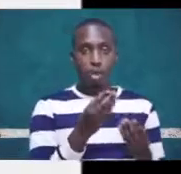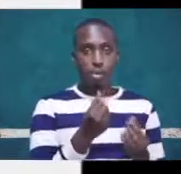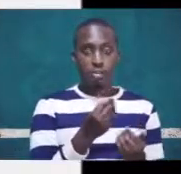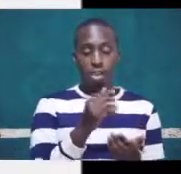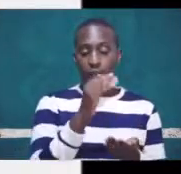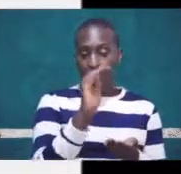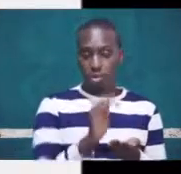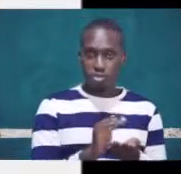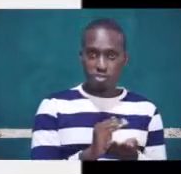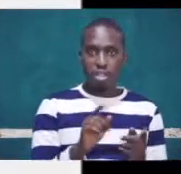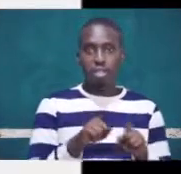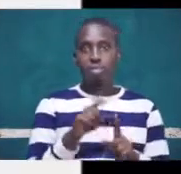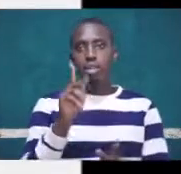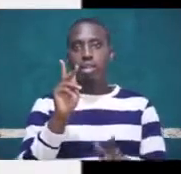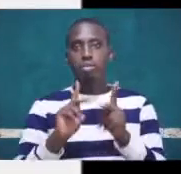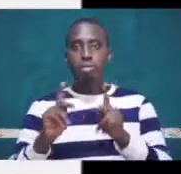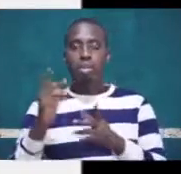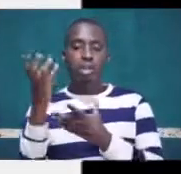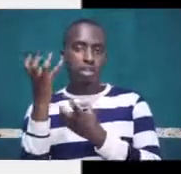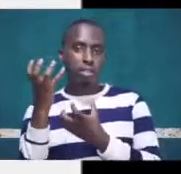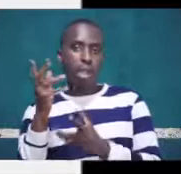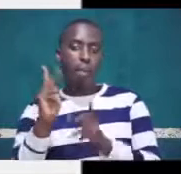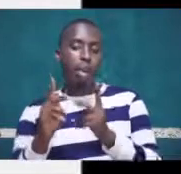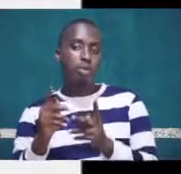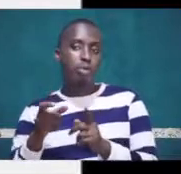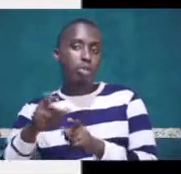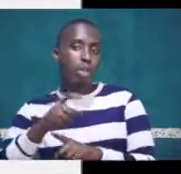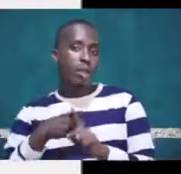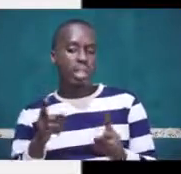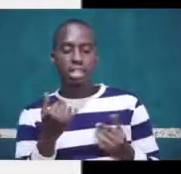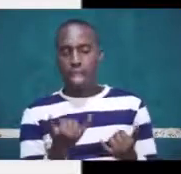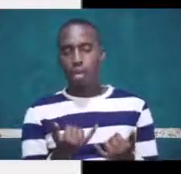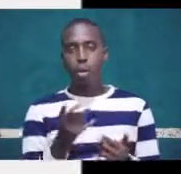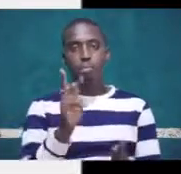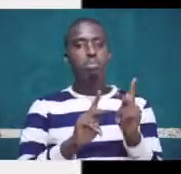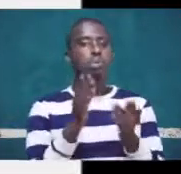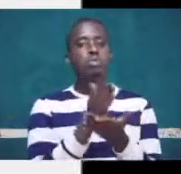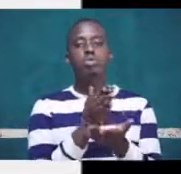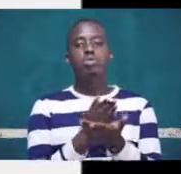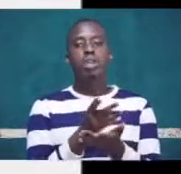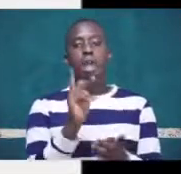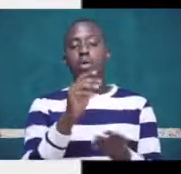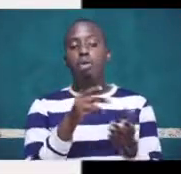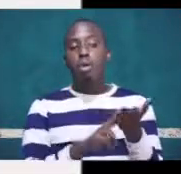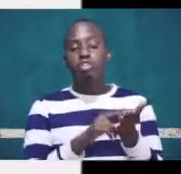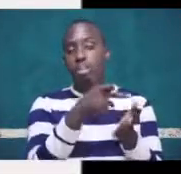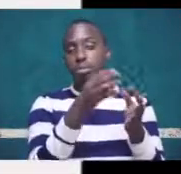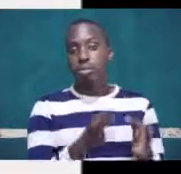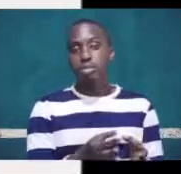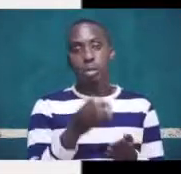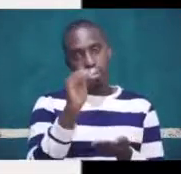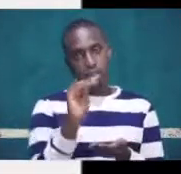it reduces, we expect an increase in quantity demand, but in this case now, these people, the consumers of these goods, are